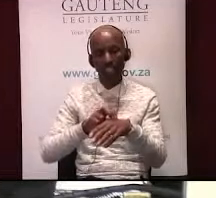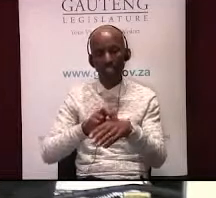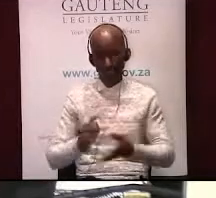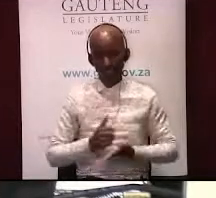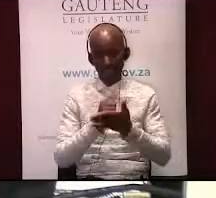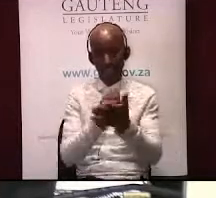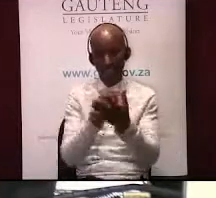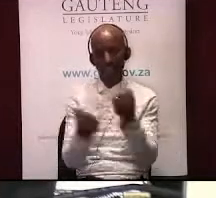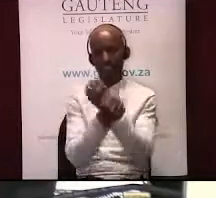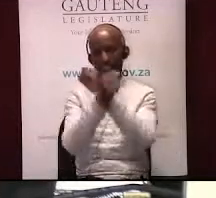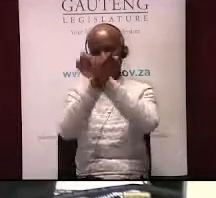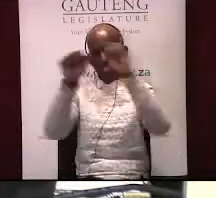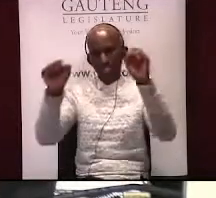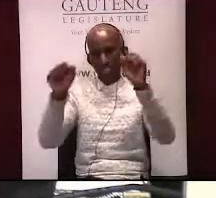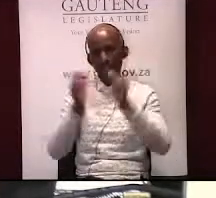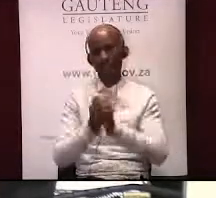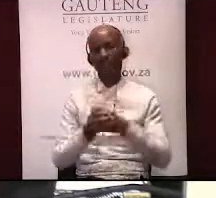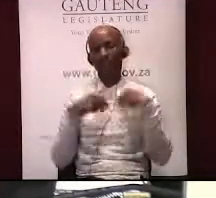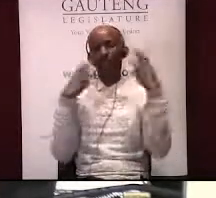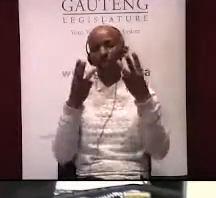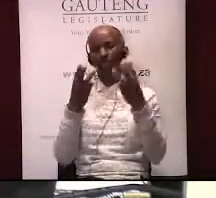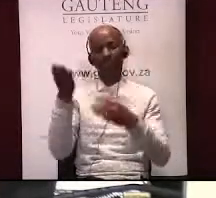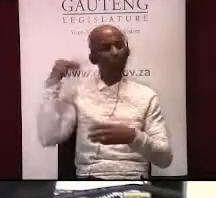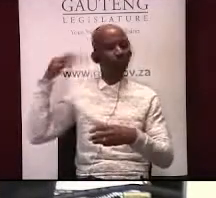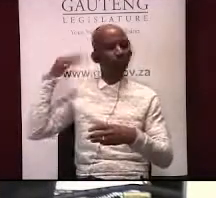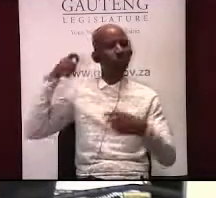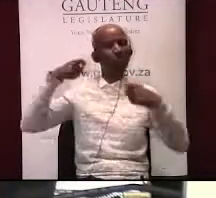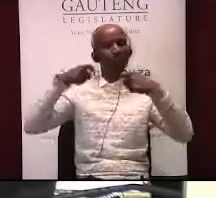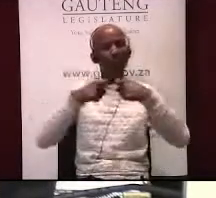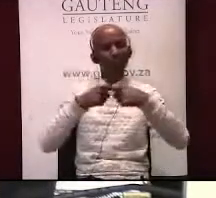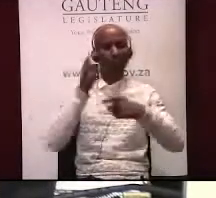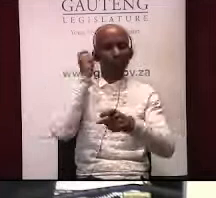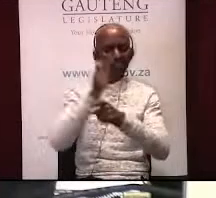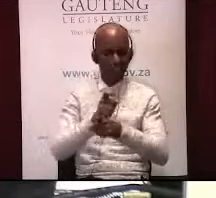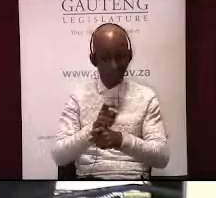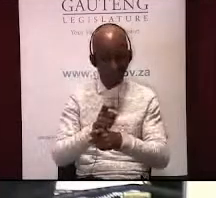that our forebears fought so hard for,